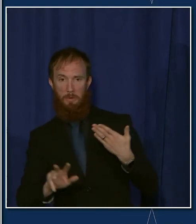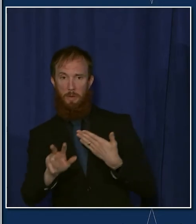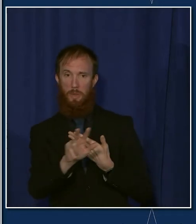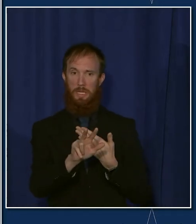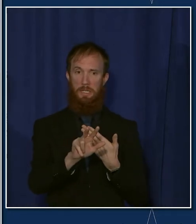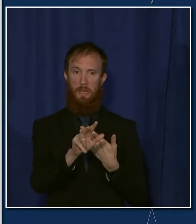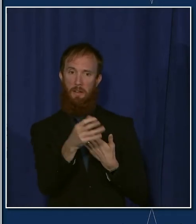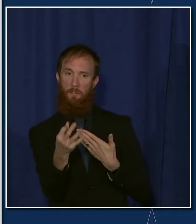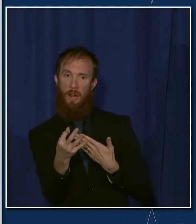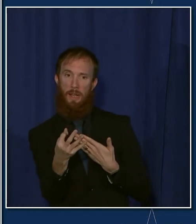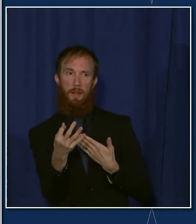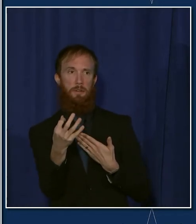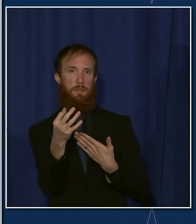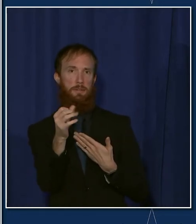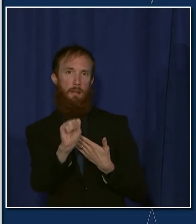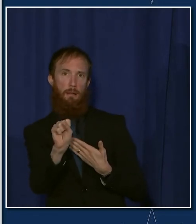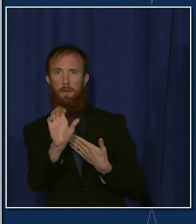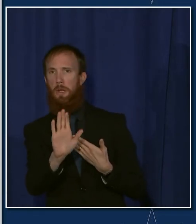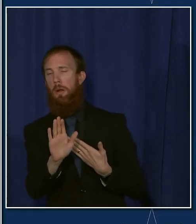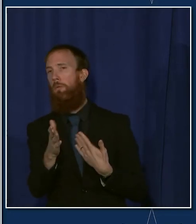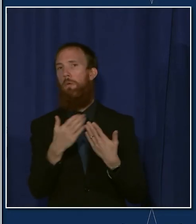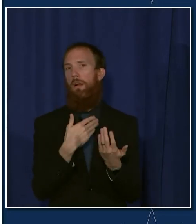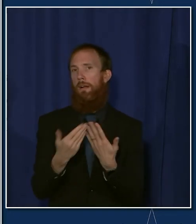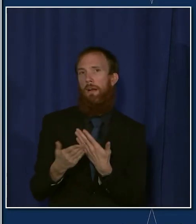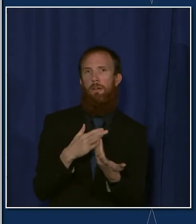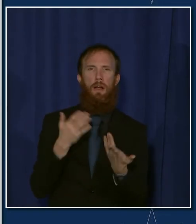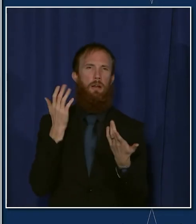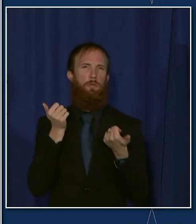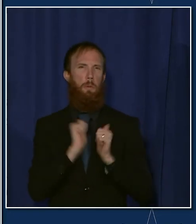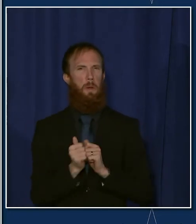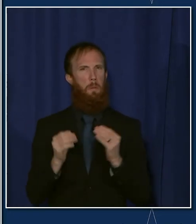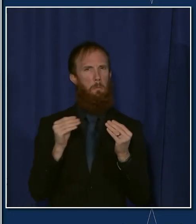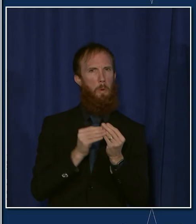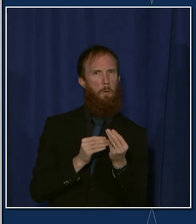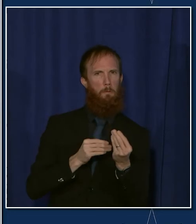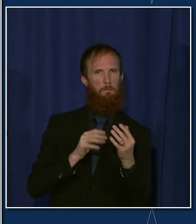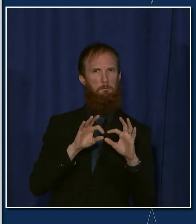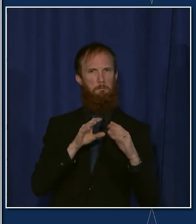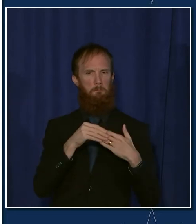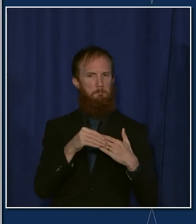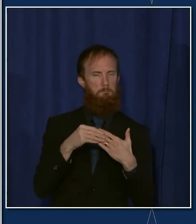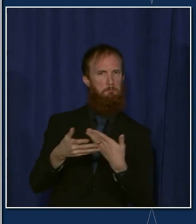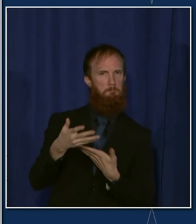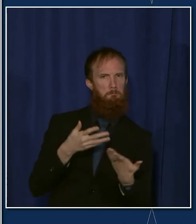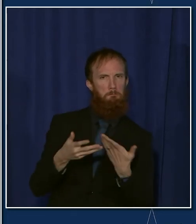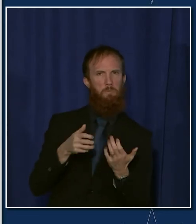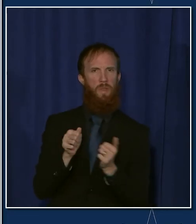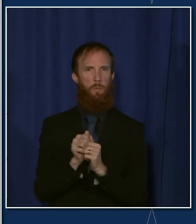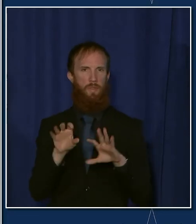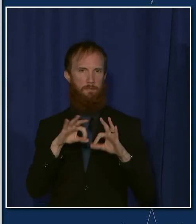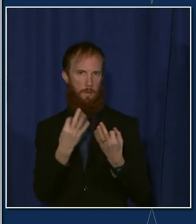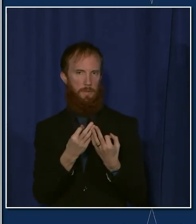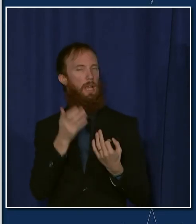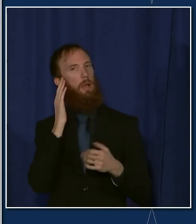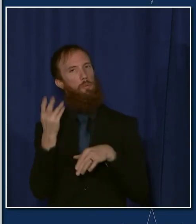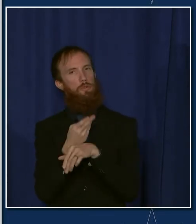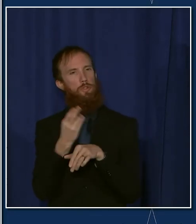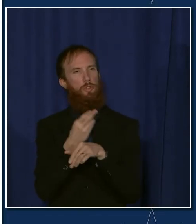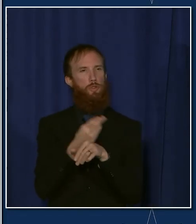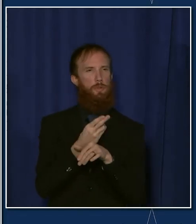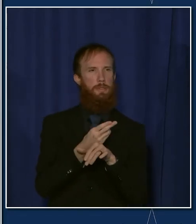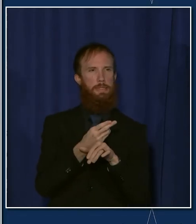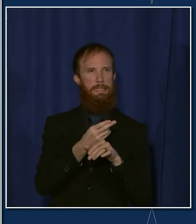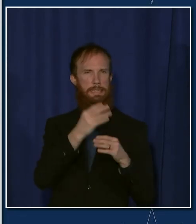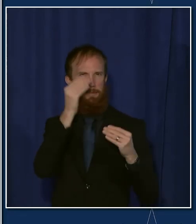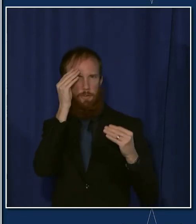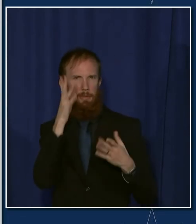Saturday or that Sunday. So those are the things that we're going to be working with families. And the good news, like I said, we're going to use data to drive that that kind of